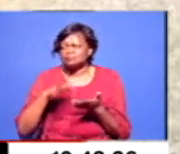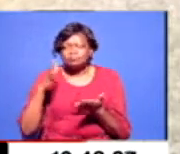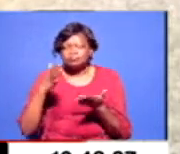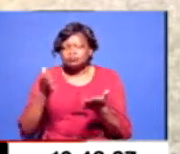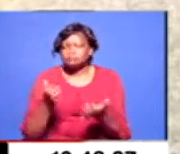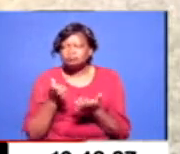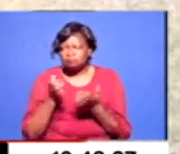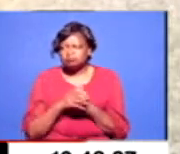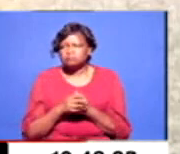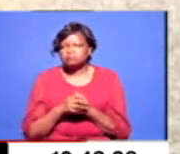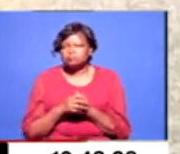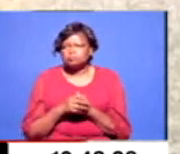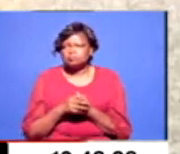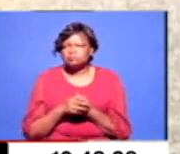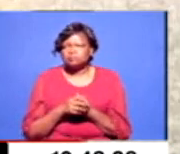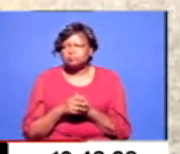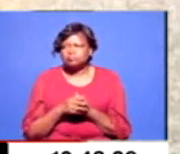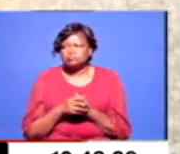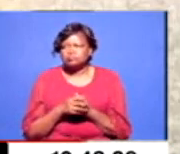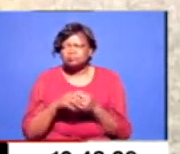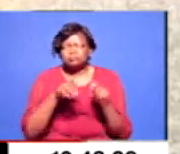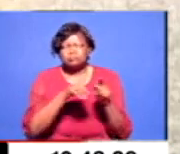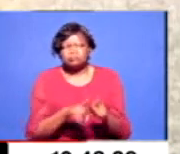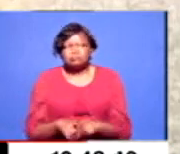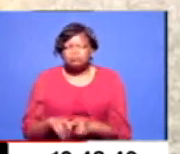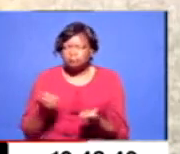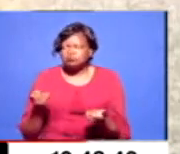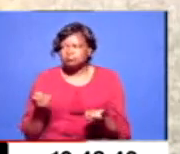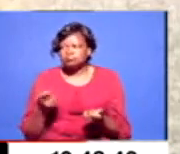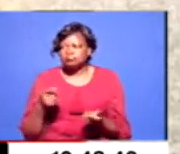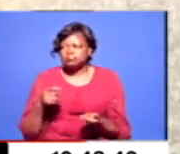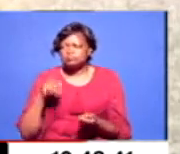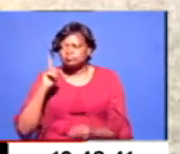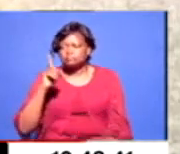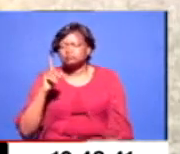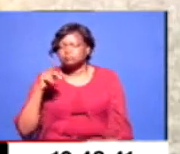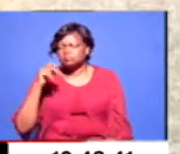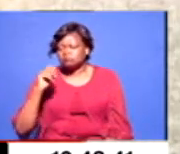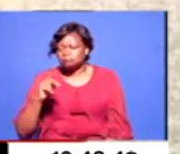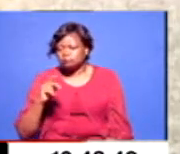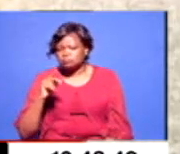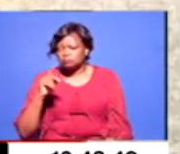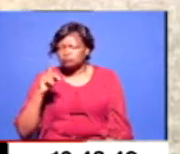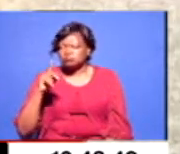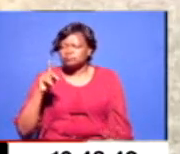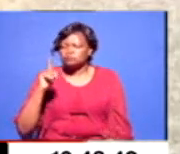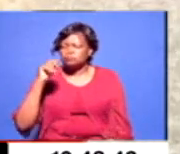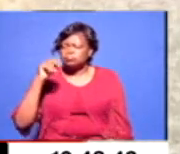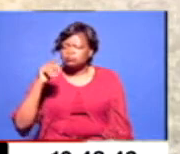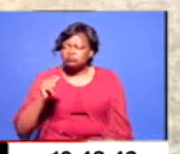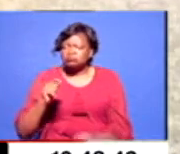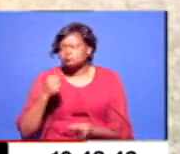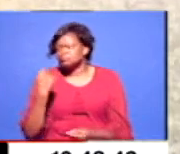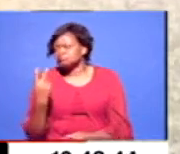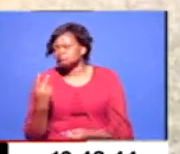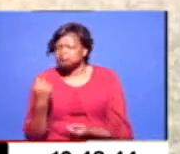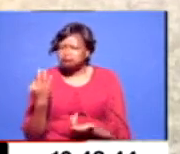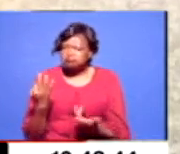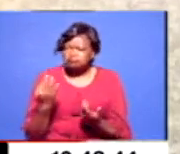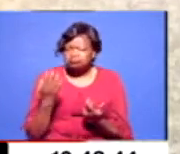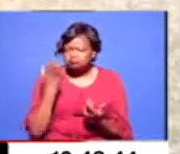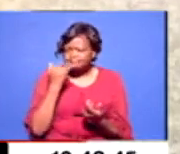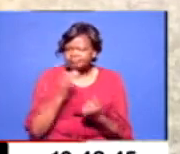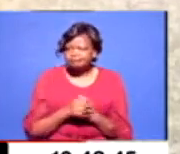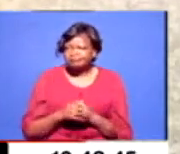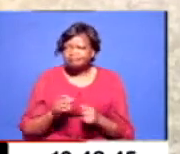this sanitary towel, even if it's a pack, two packets, three packets. Mm-hmm. And for sustainability, we